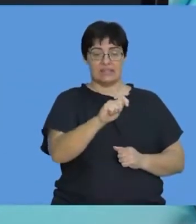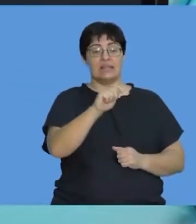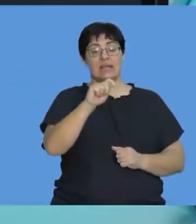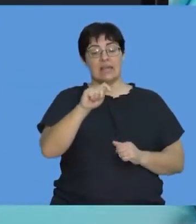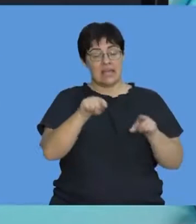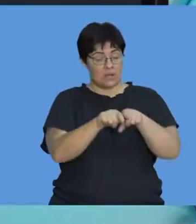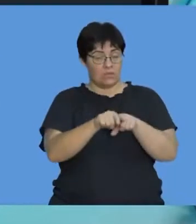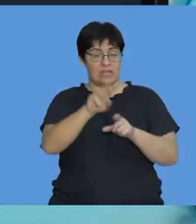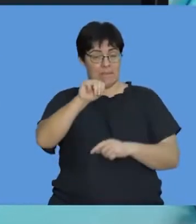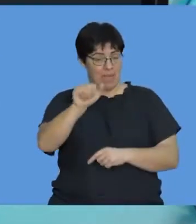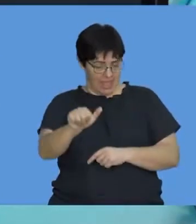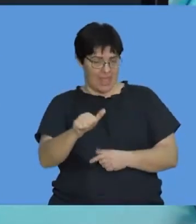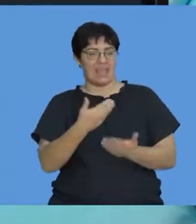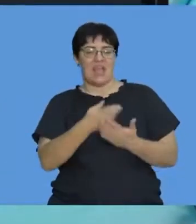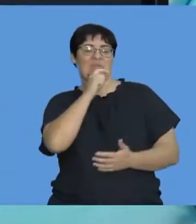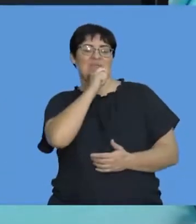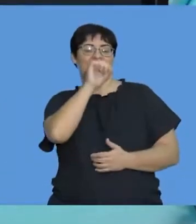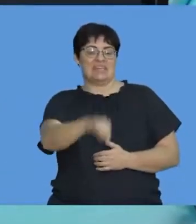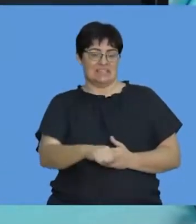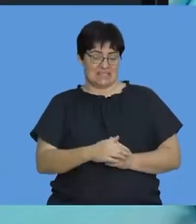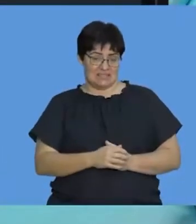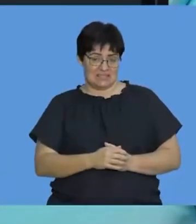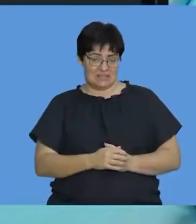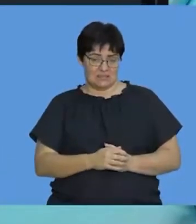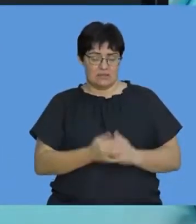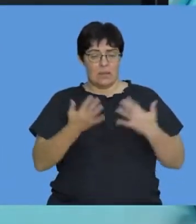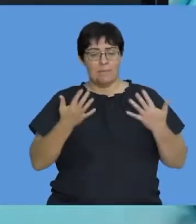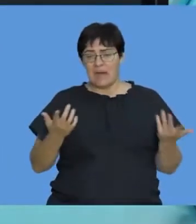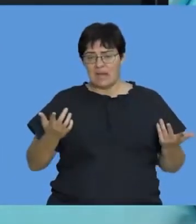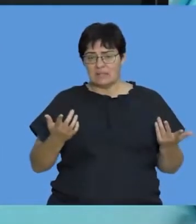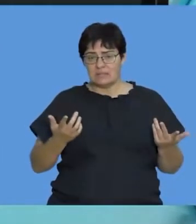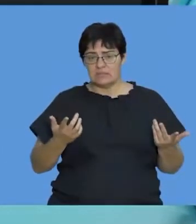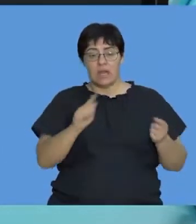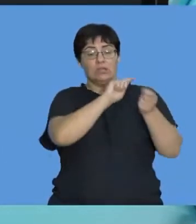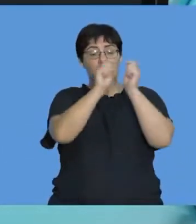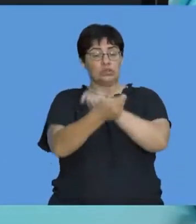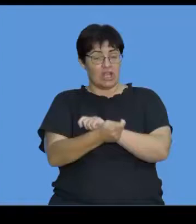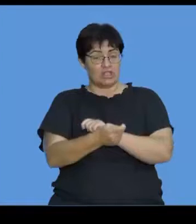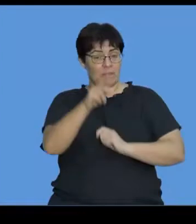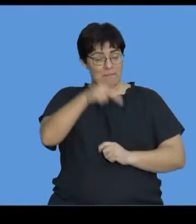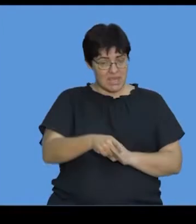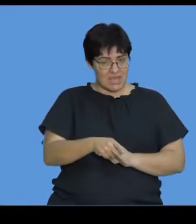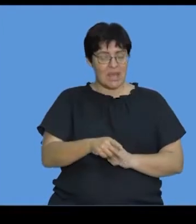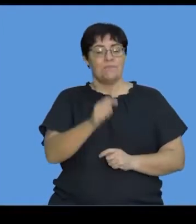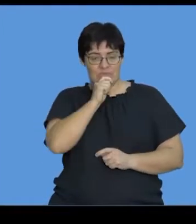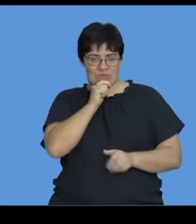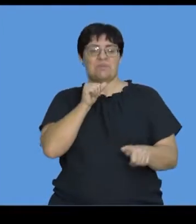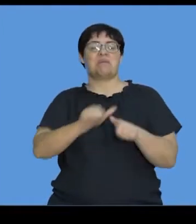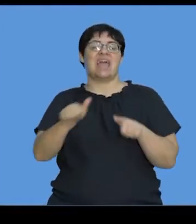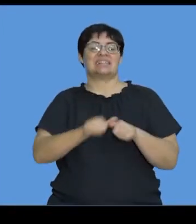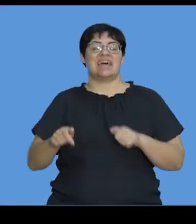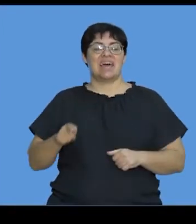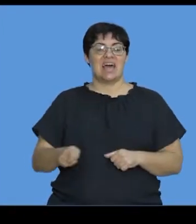is useful, but sometimes this change in momentum is actually more useful.